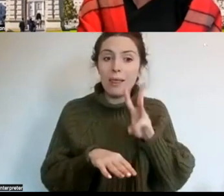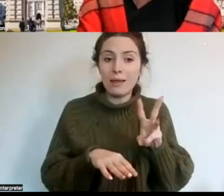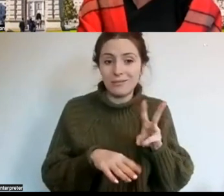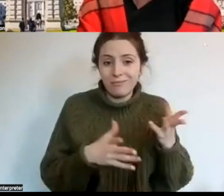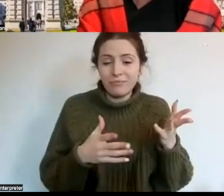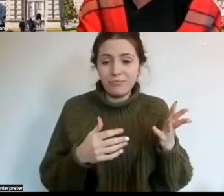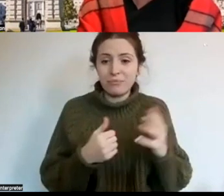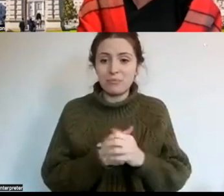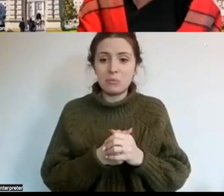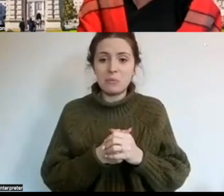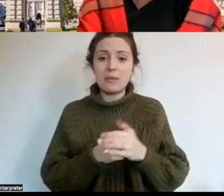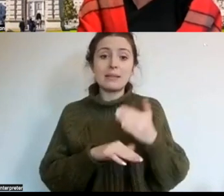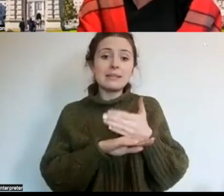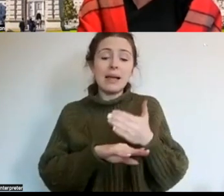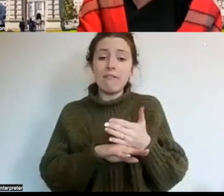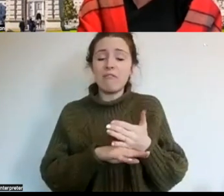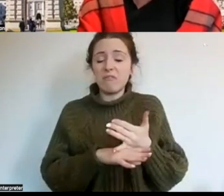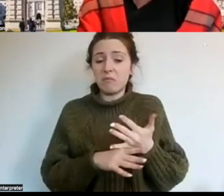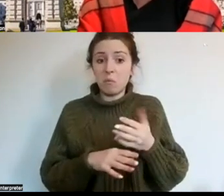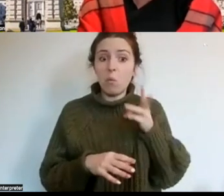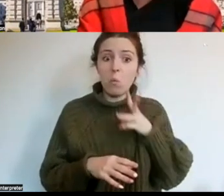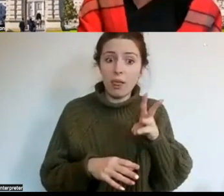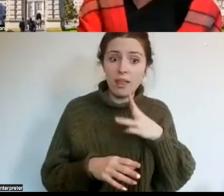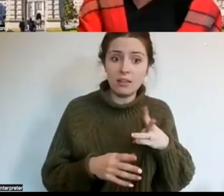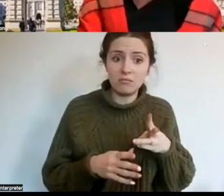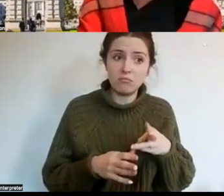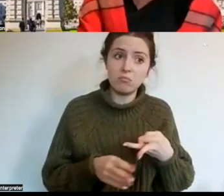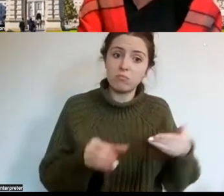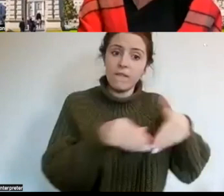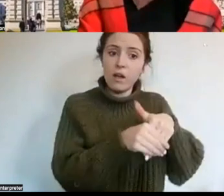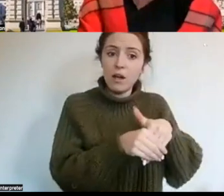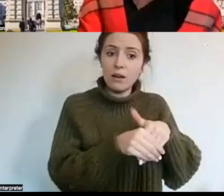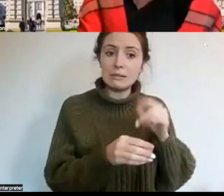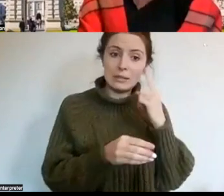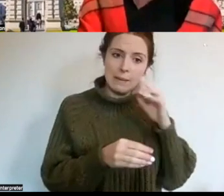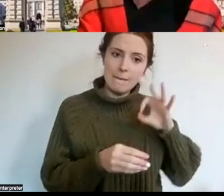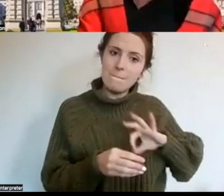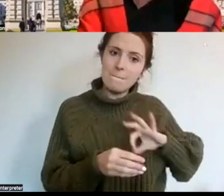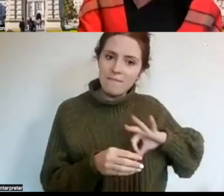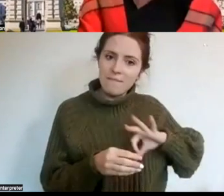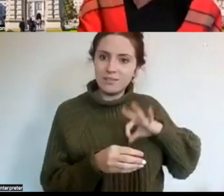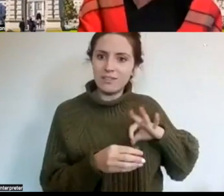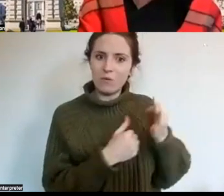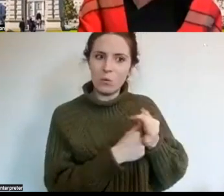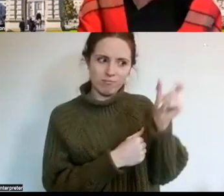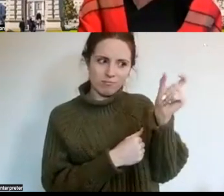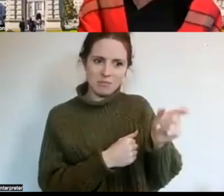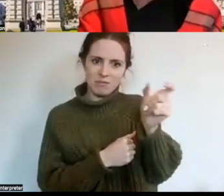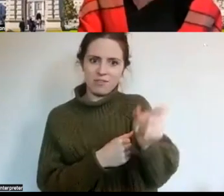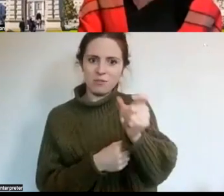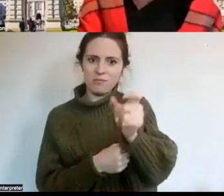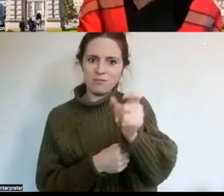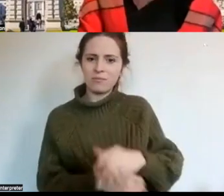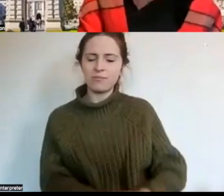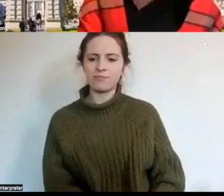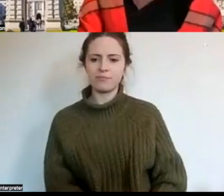were inclined to give that goodwill because they seen the benefit that it was for the individual. Right,